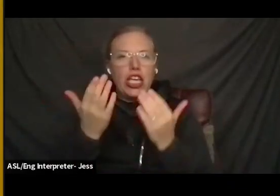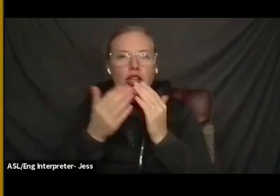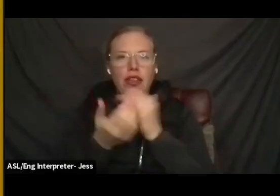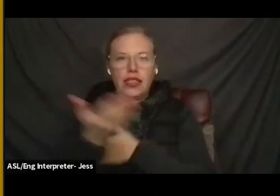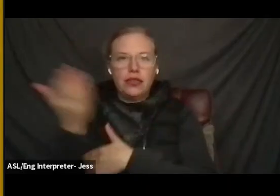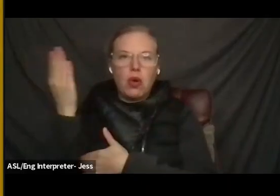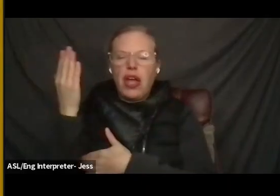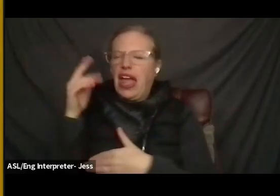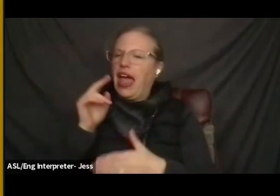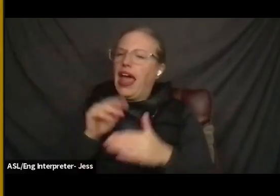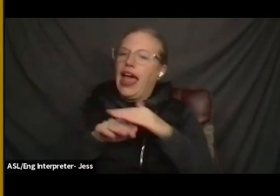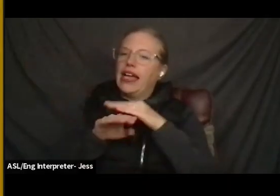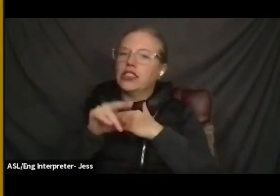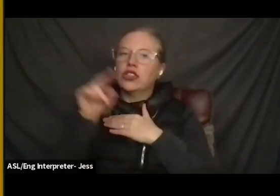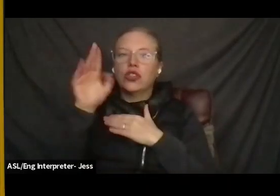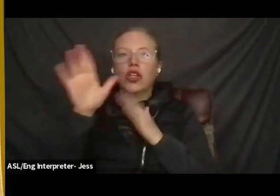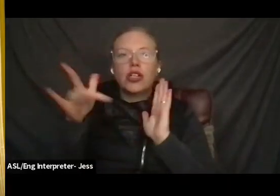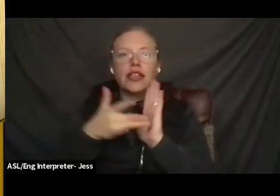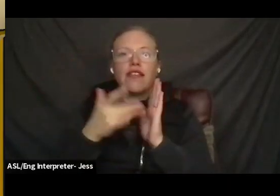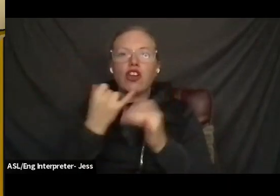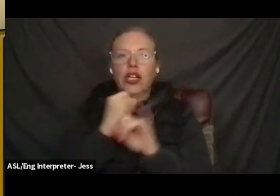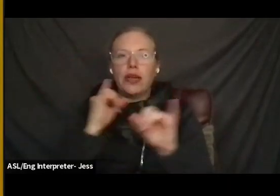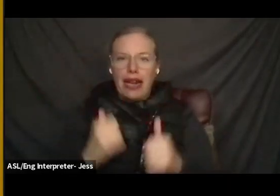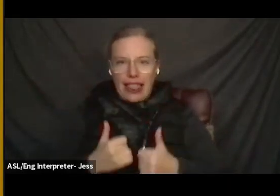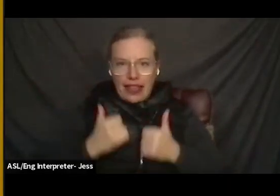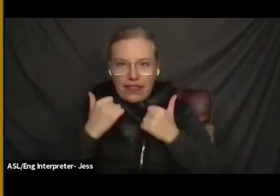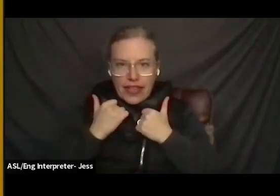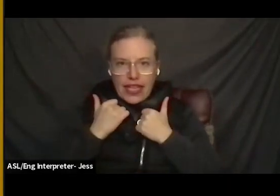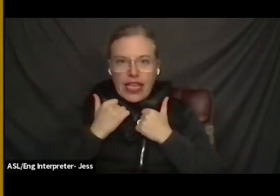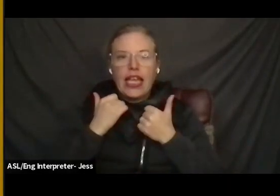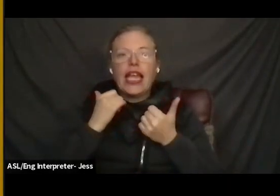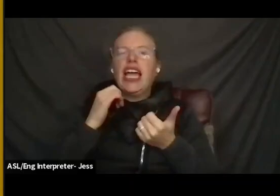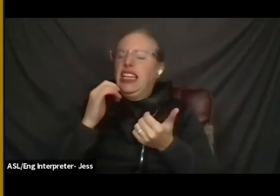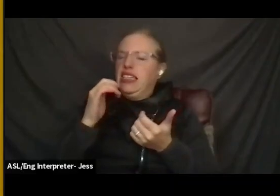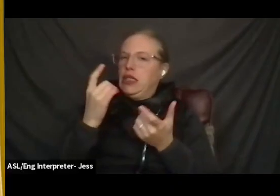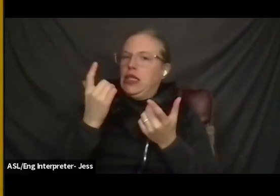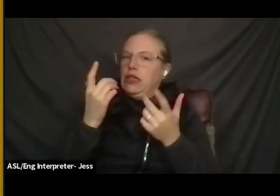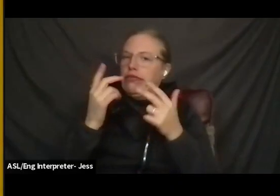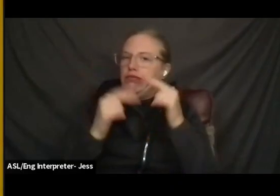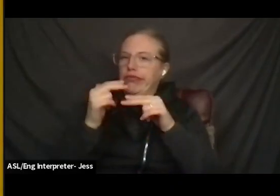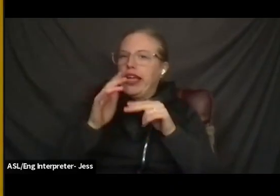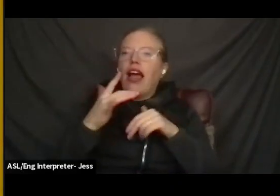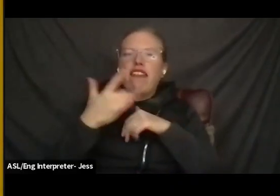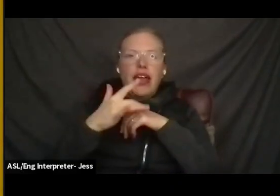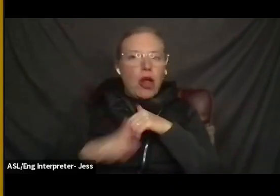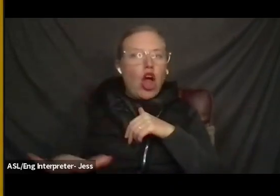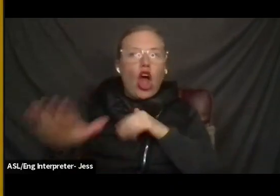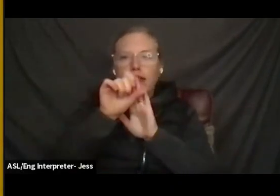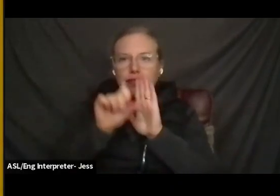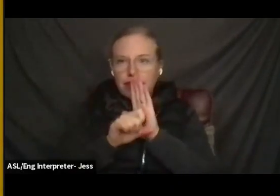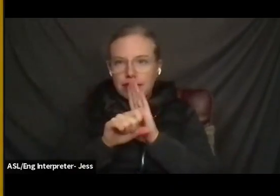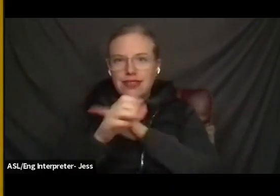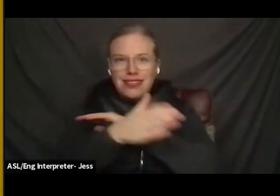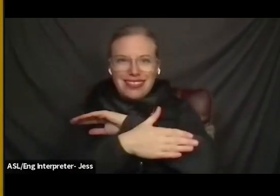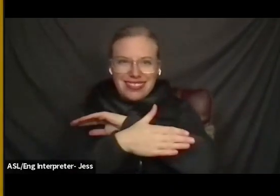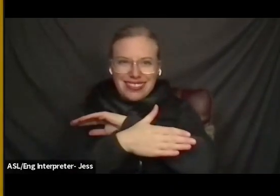about Access North. We are a center for independent living. Centers for independent living exist in every state of the nation. Thank you,